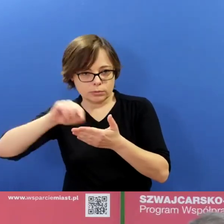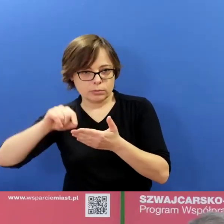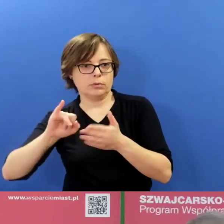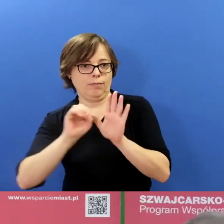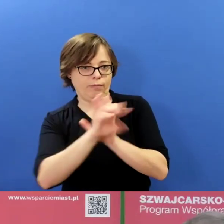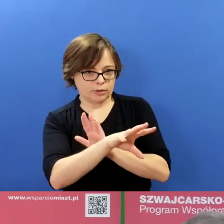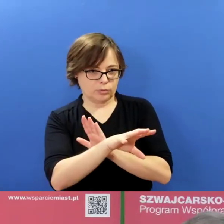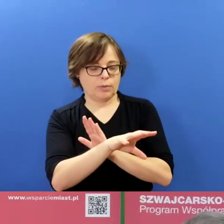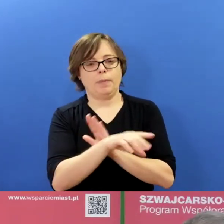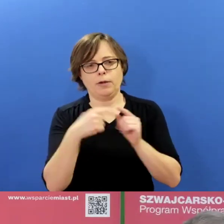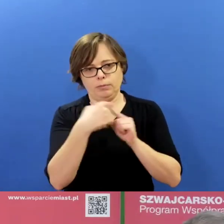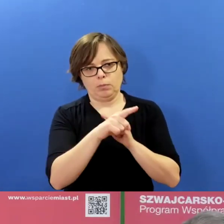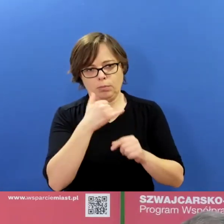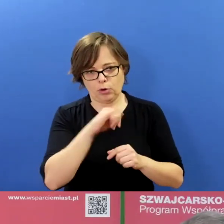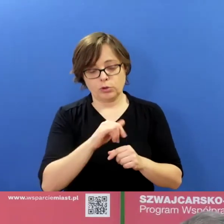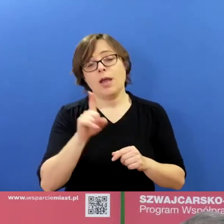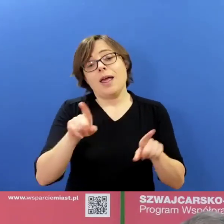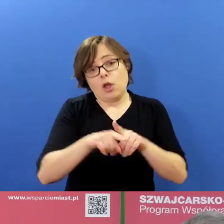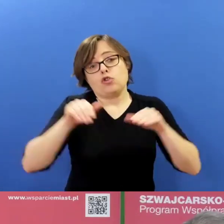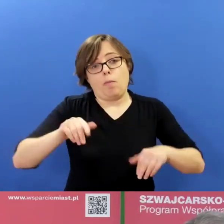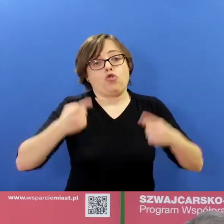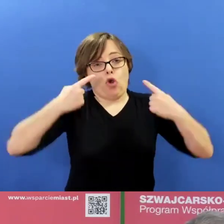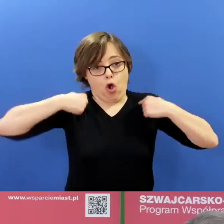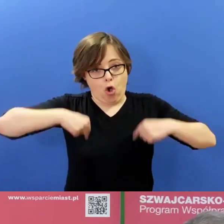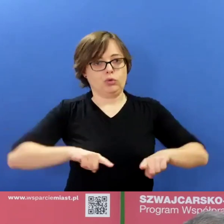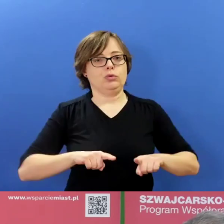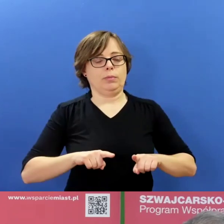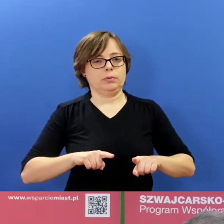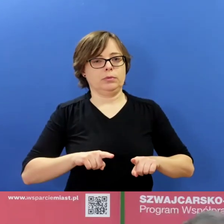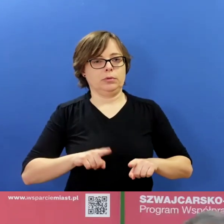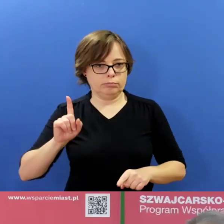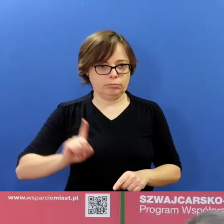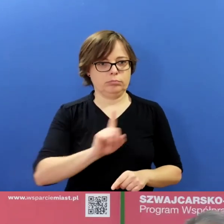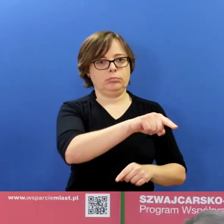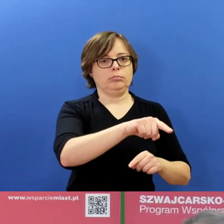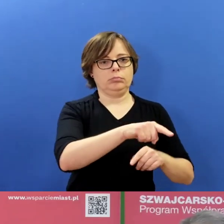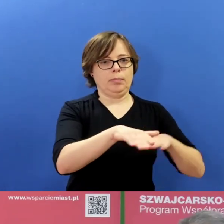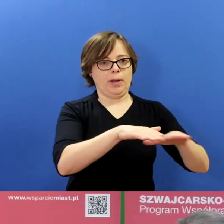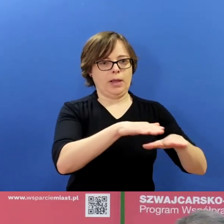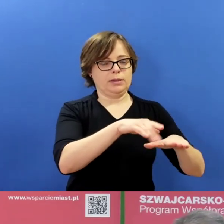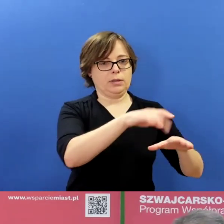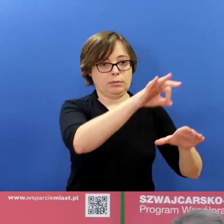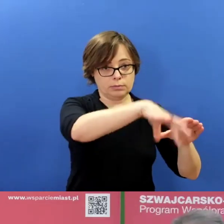physically to the voting office, but you can also do that by correspondence.